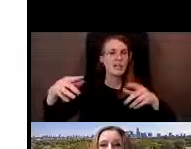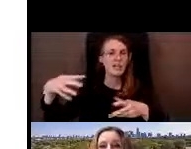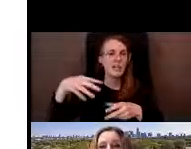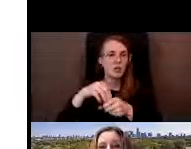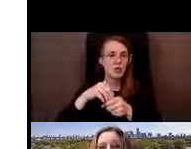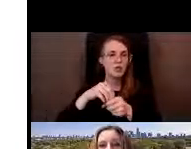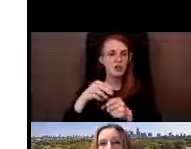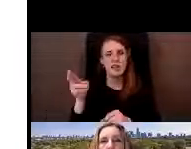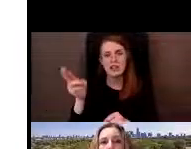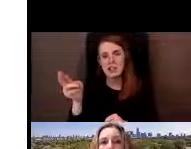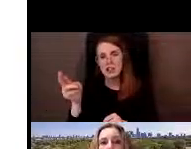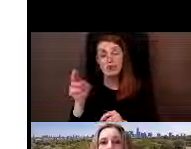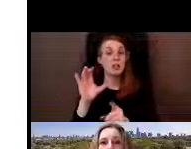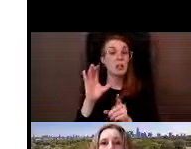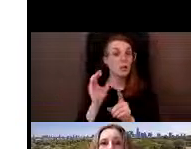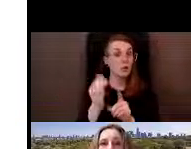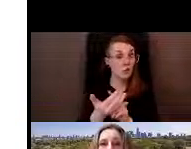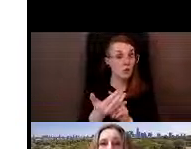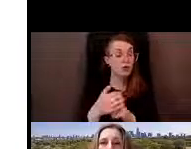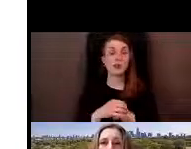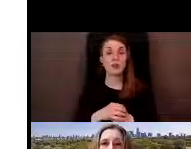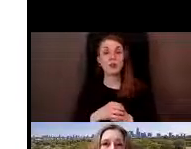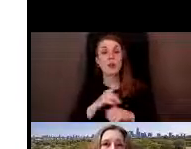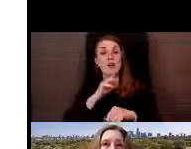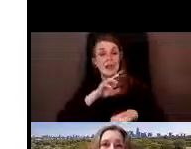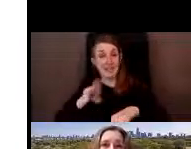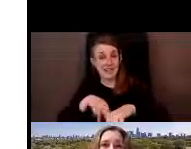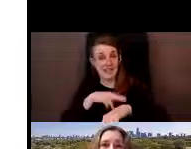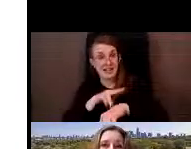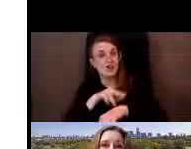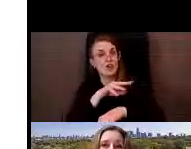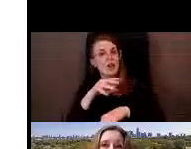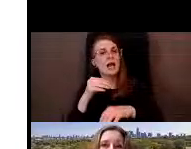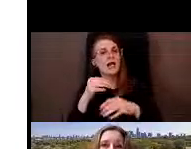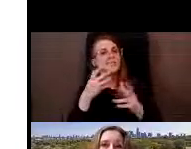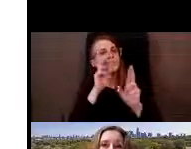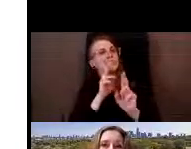and culture, you have nature and ecology,